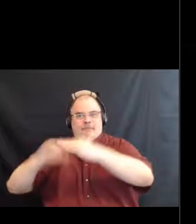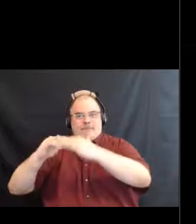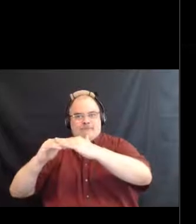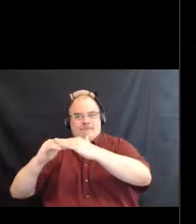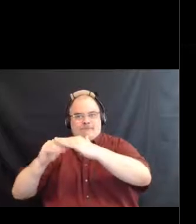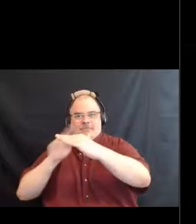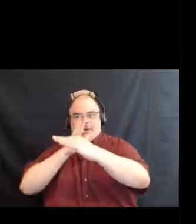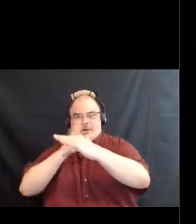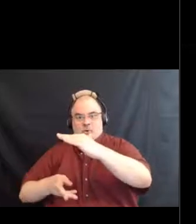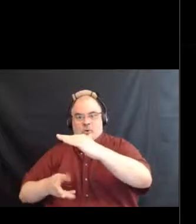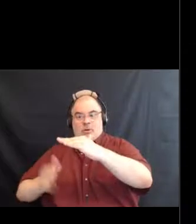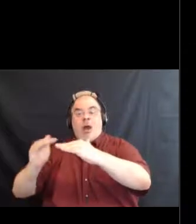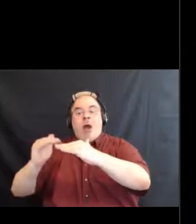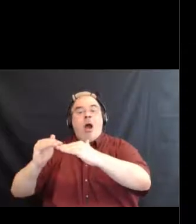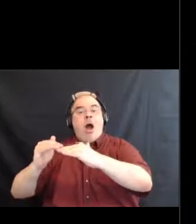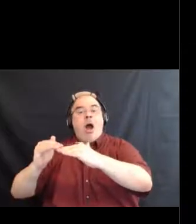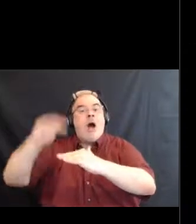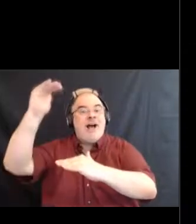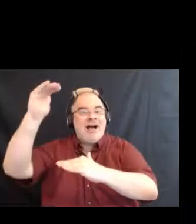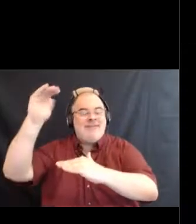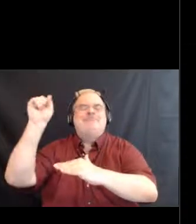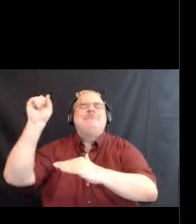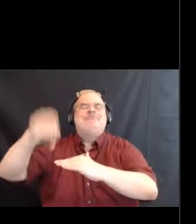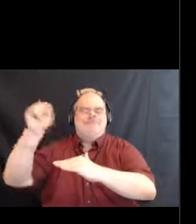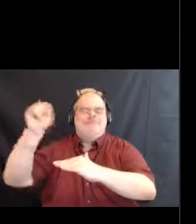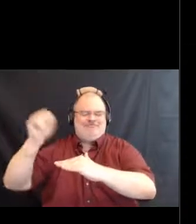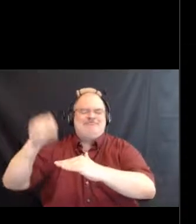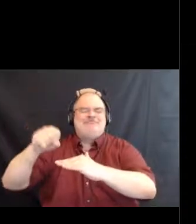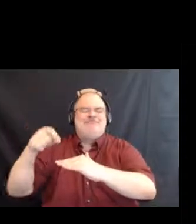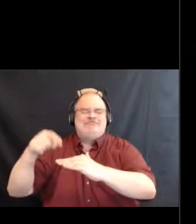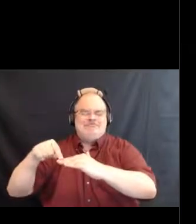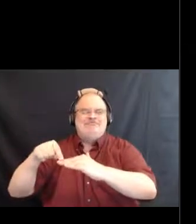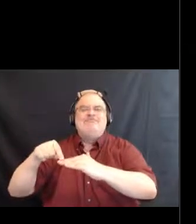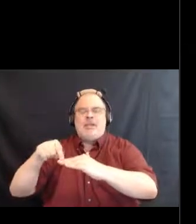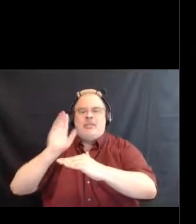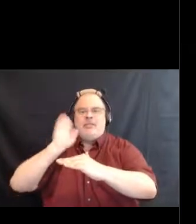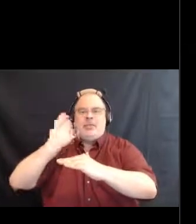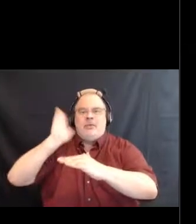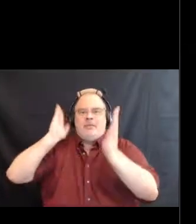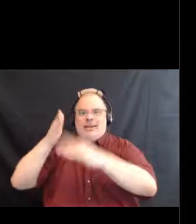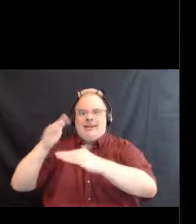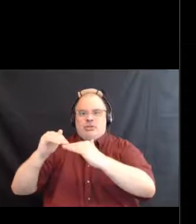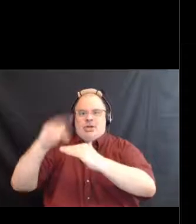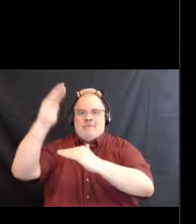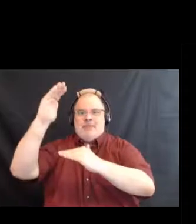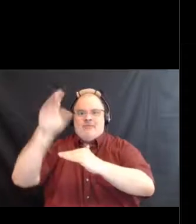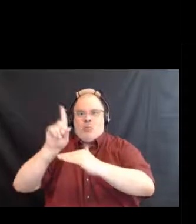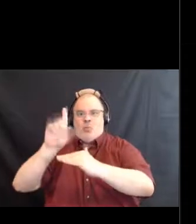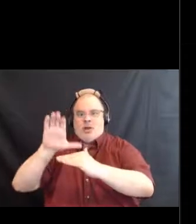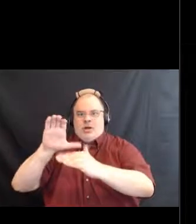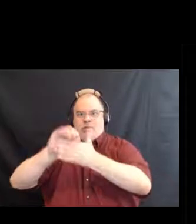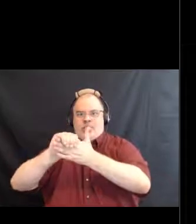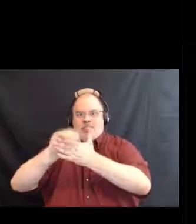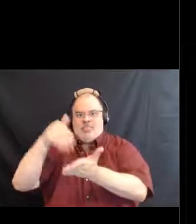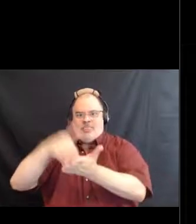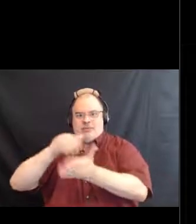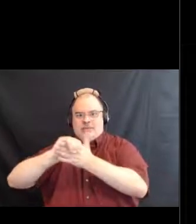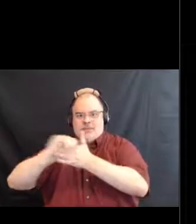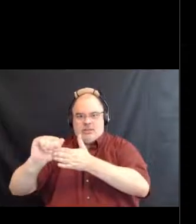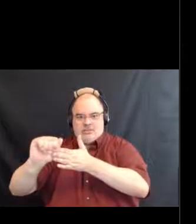would count as towards that $2,000 resource limit. Also, housing and non-qualified